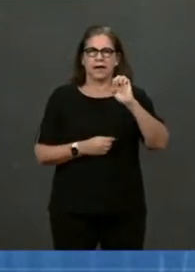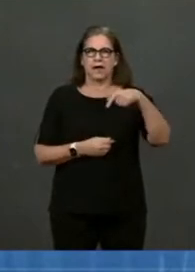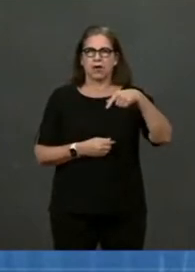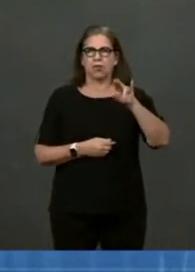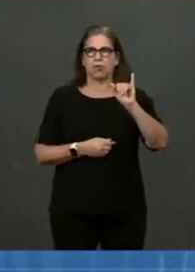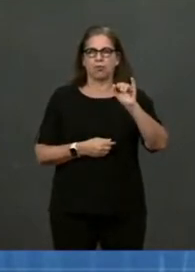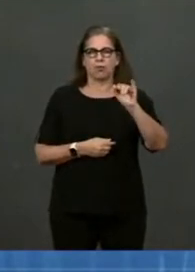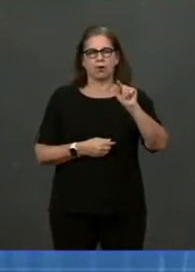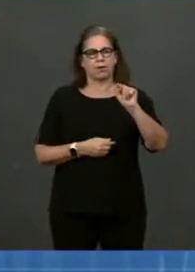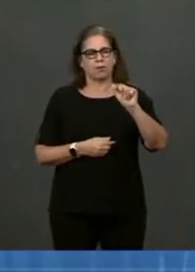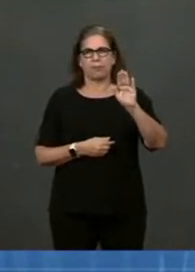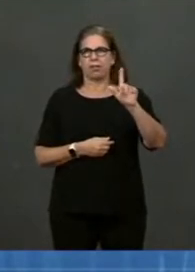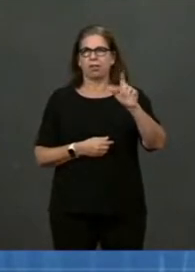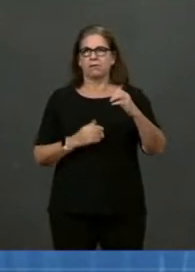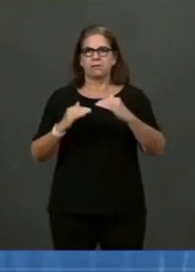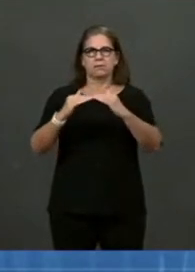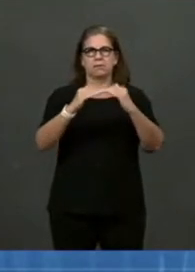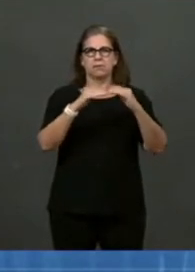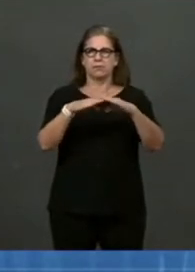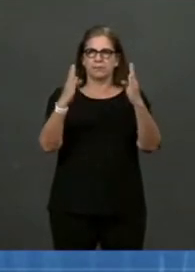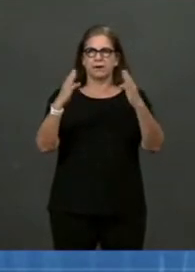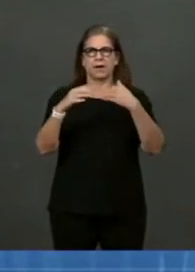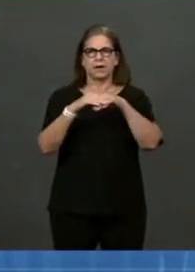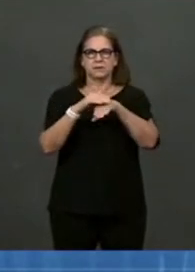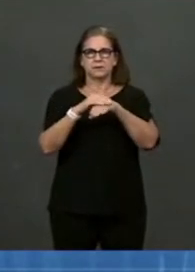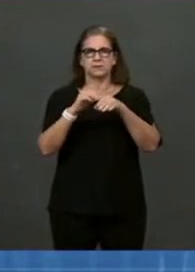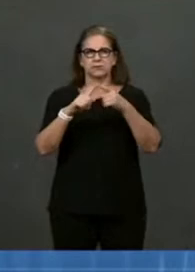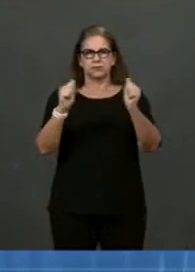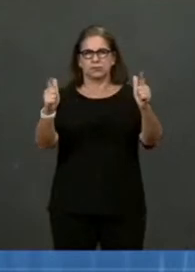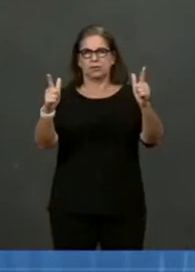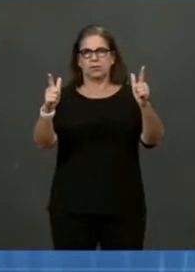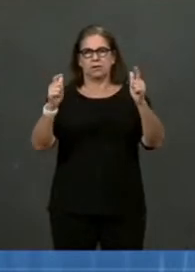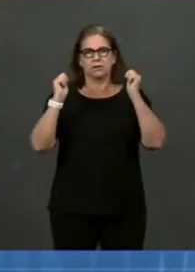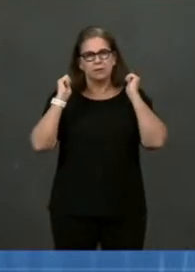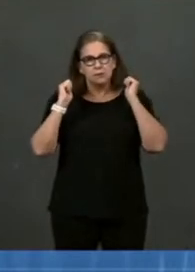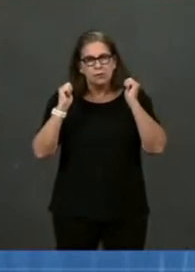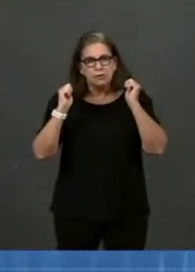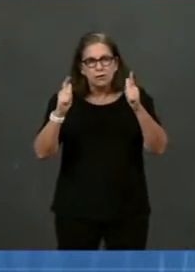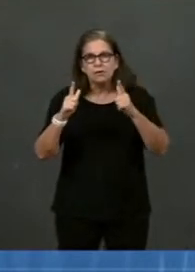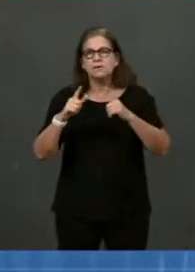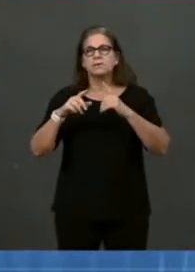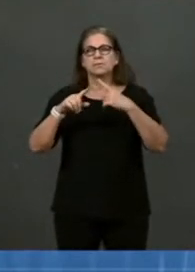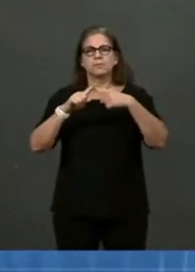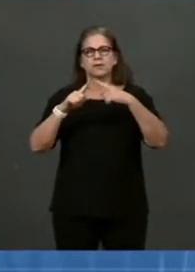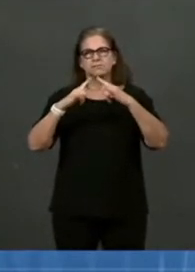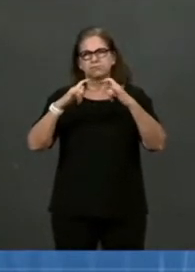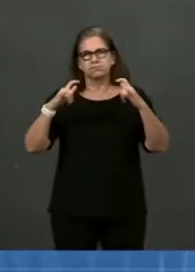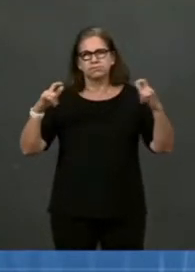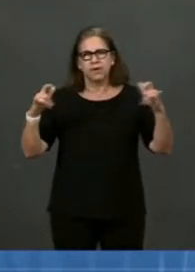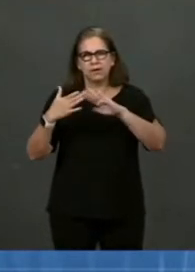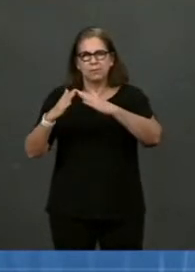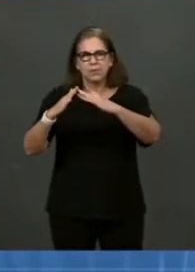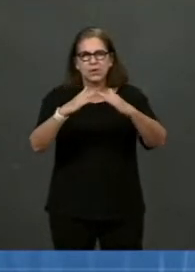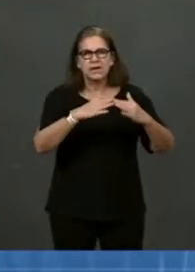in the hardest hit communities and helped community health centers and rural health clinics do the same.